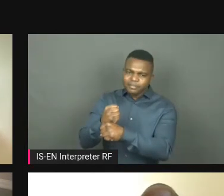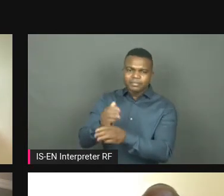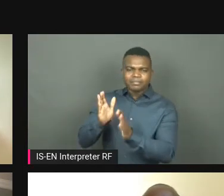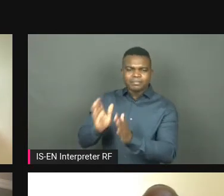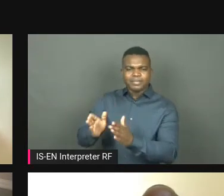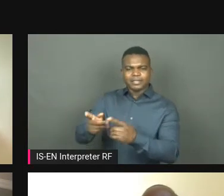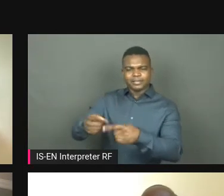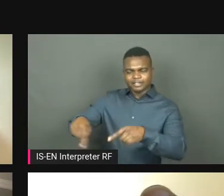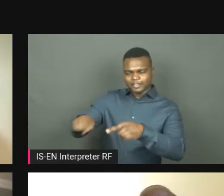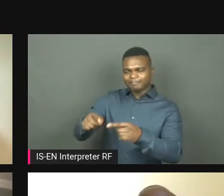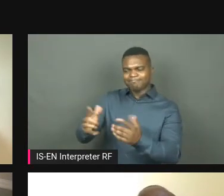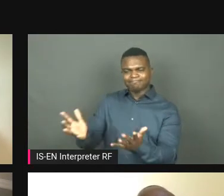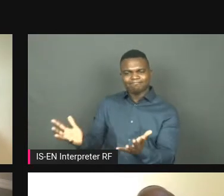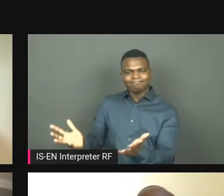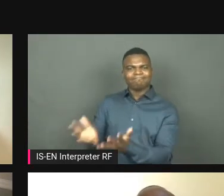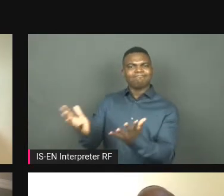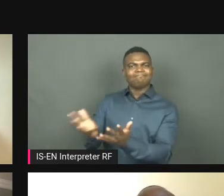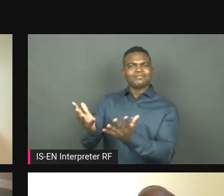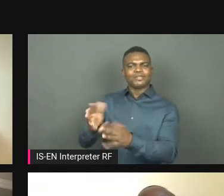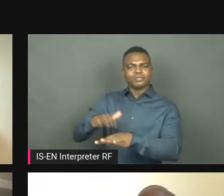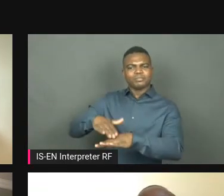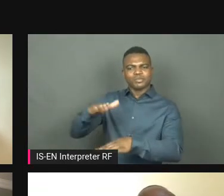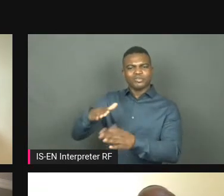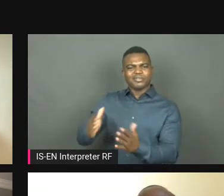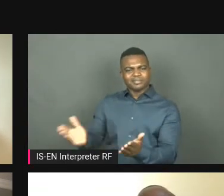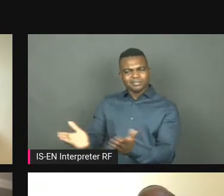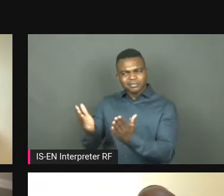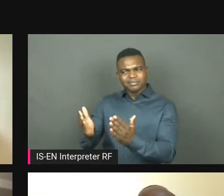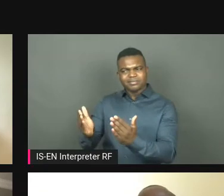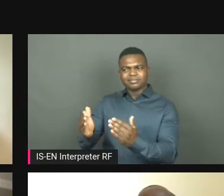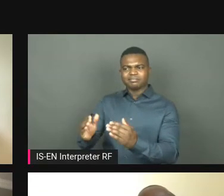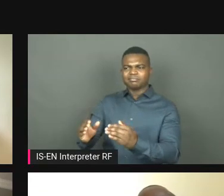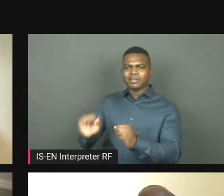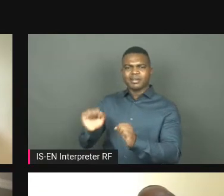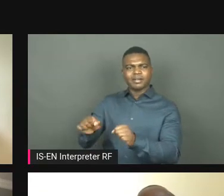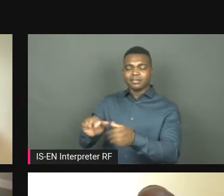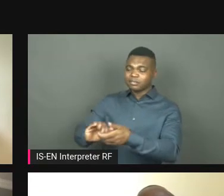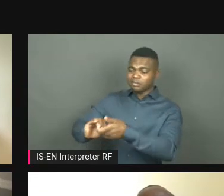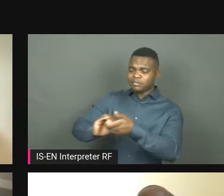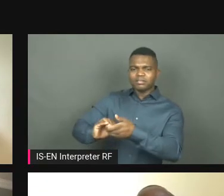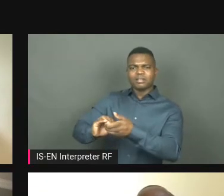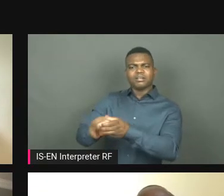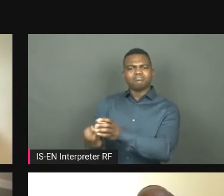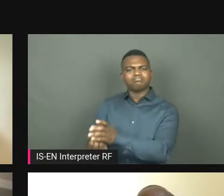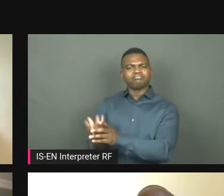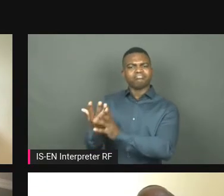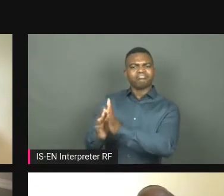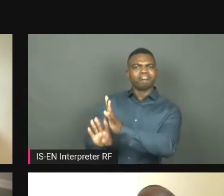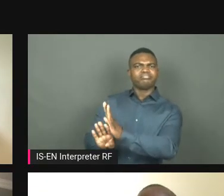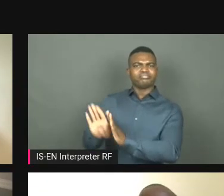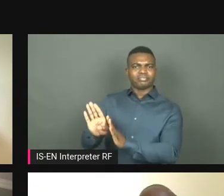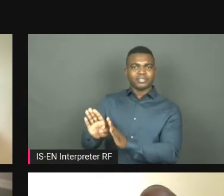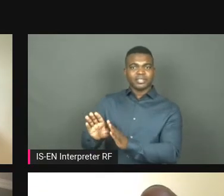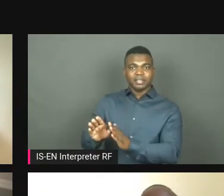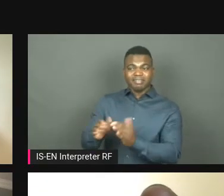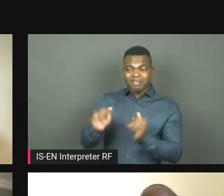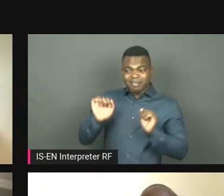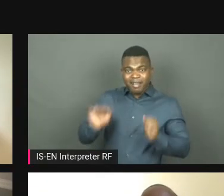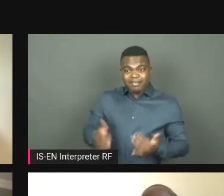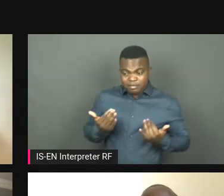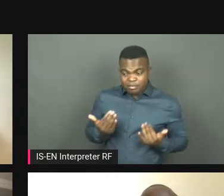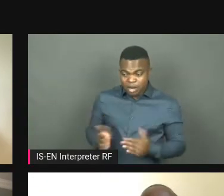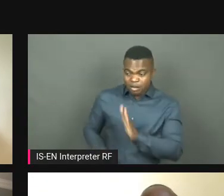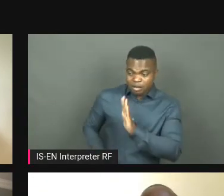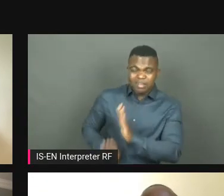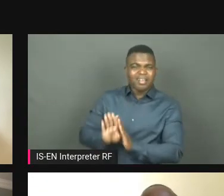other and how things can be done and how things are being done. But for that to happen, I think we all need to be intentional in making